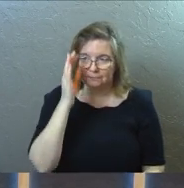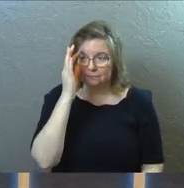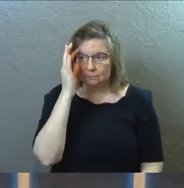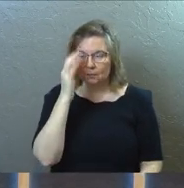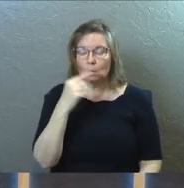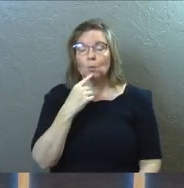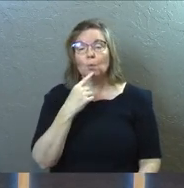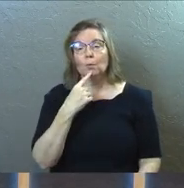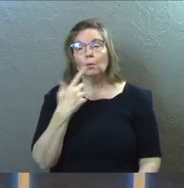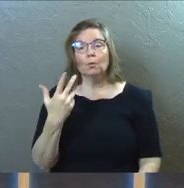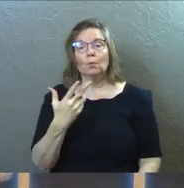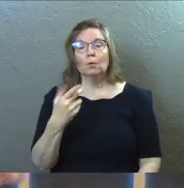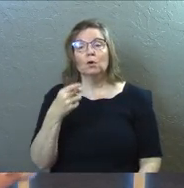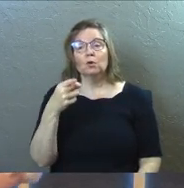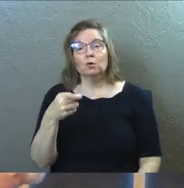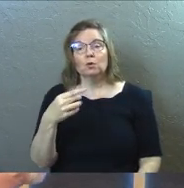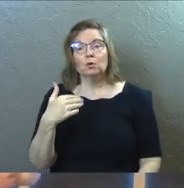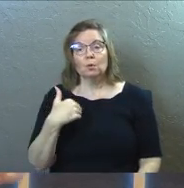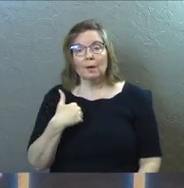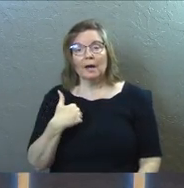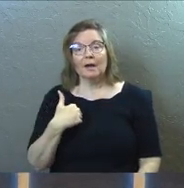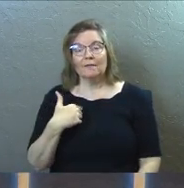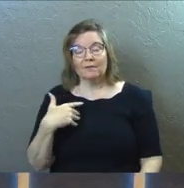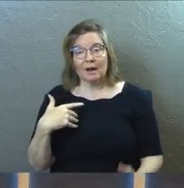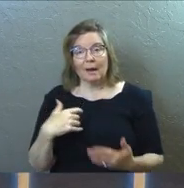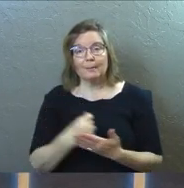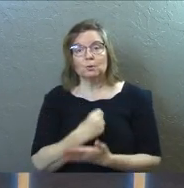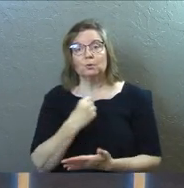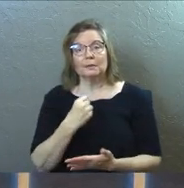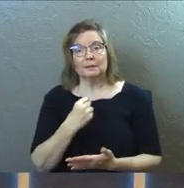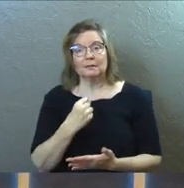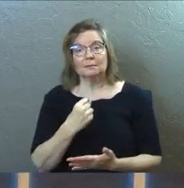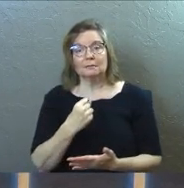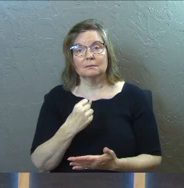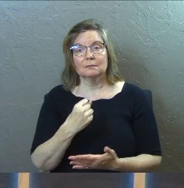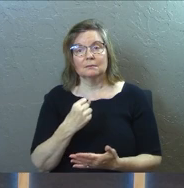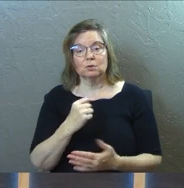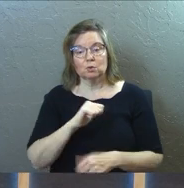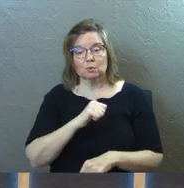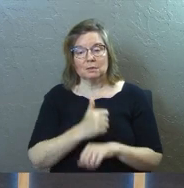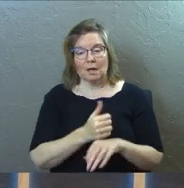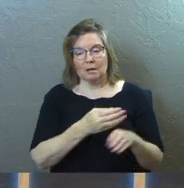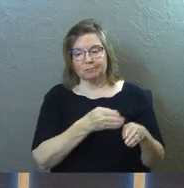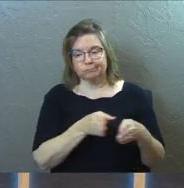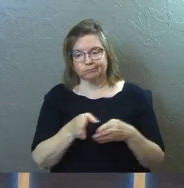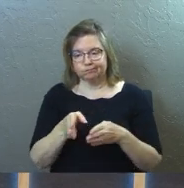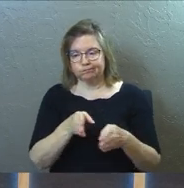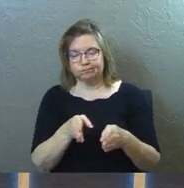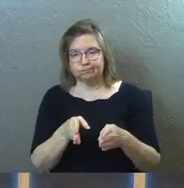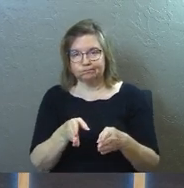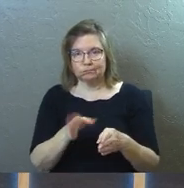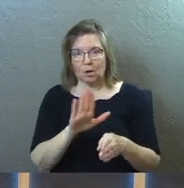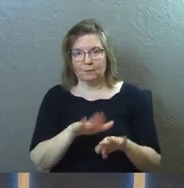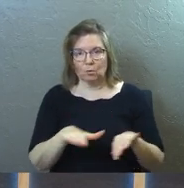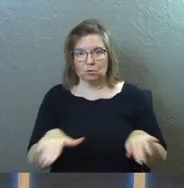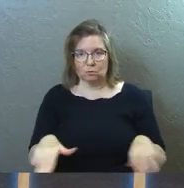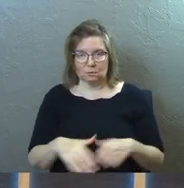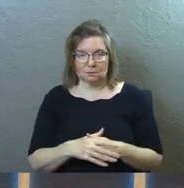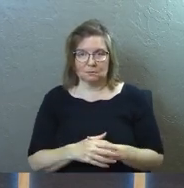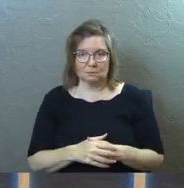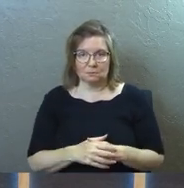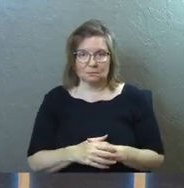it's saying is you have a great opportunity to set the course and to set the path of your